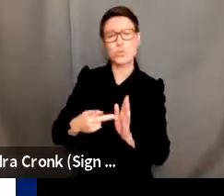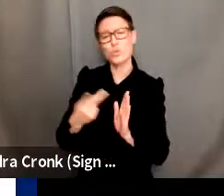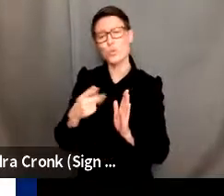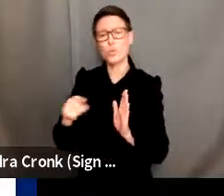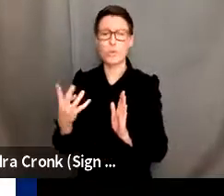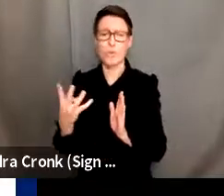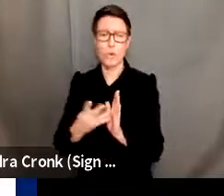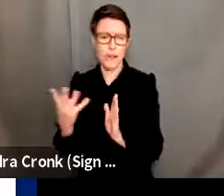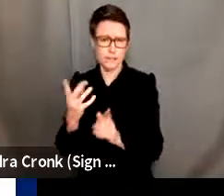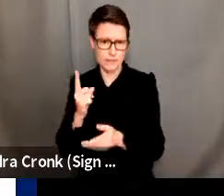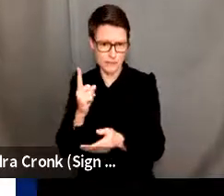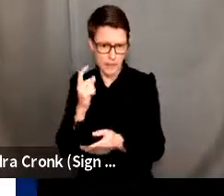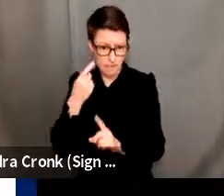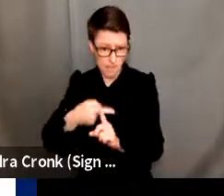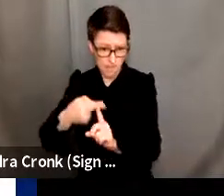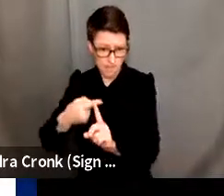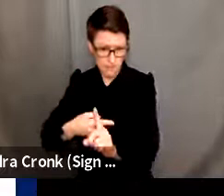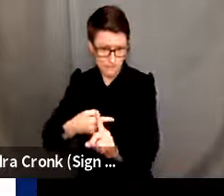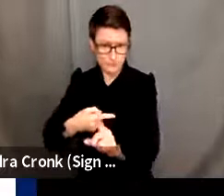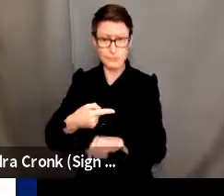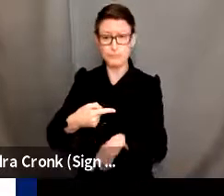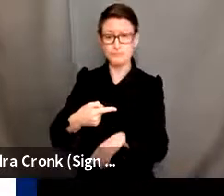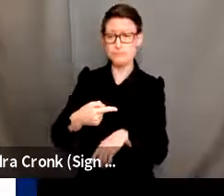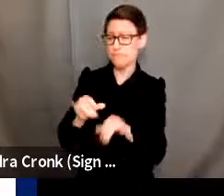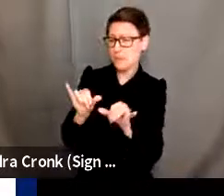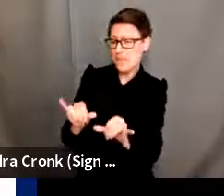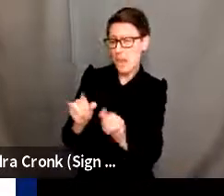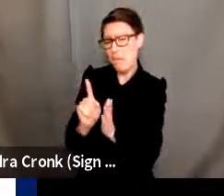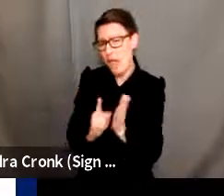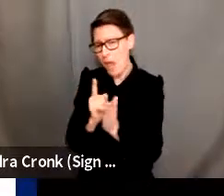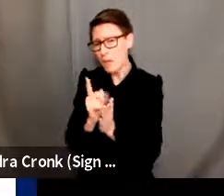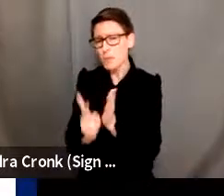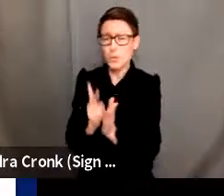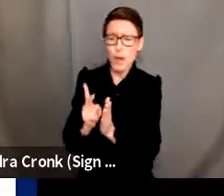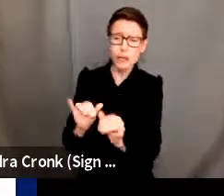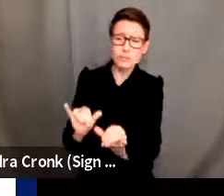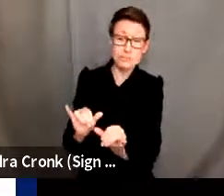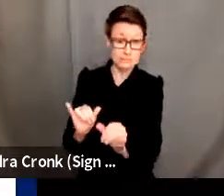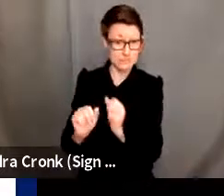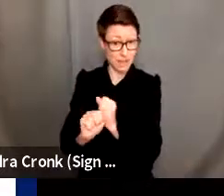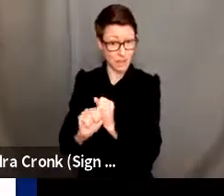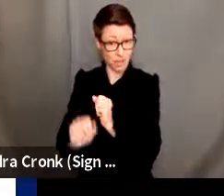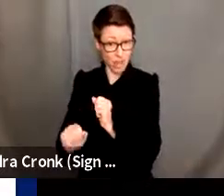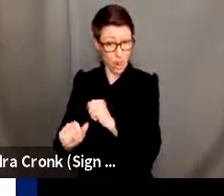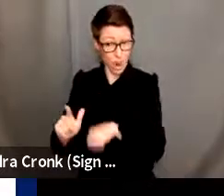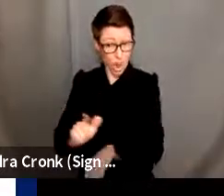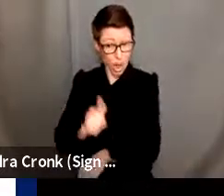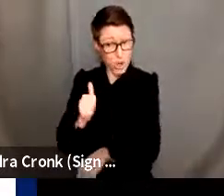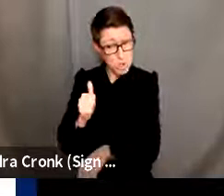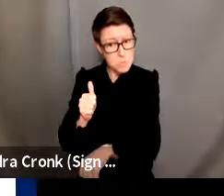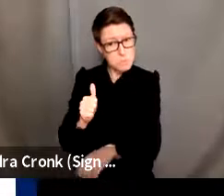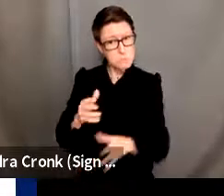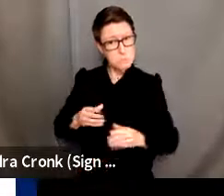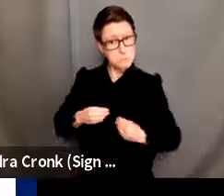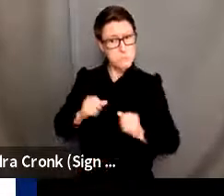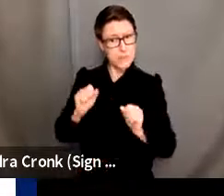visits are typically 1 to 2 hours. A longer visit is acceptable and can be arranged. Thank you for your